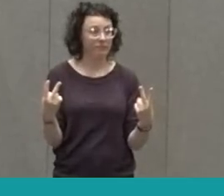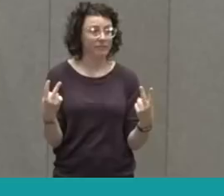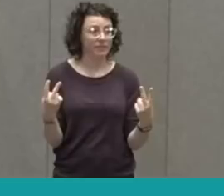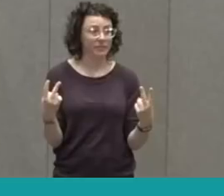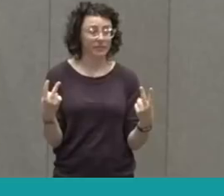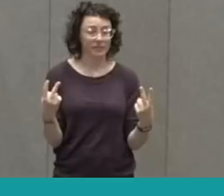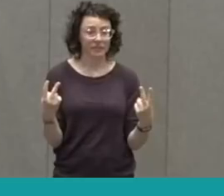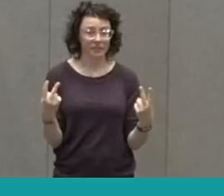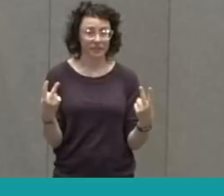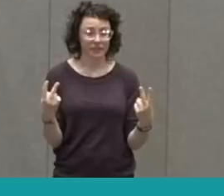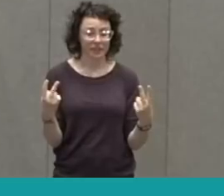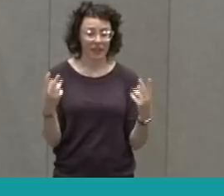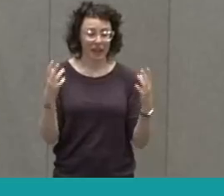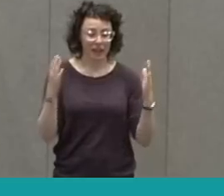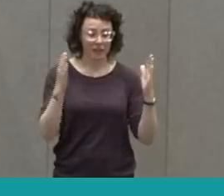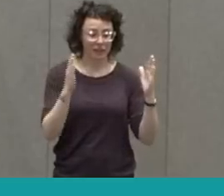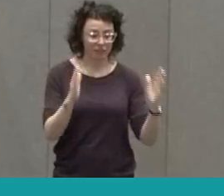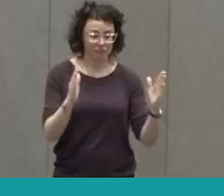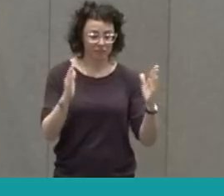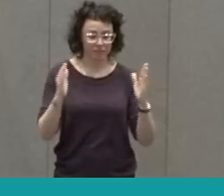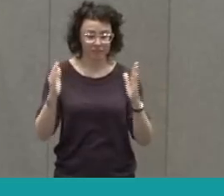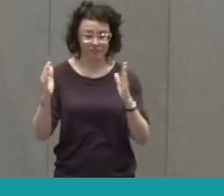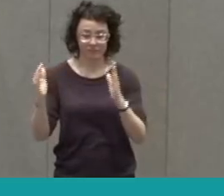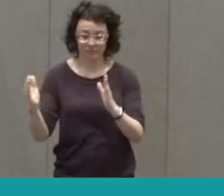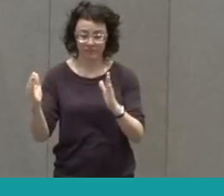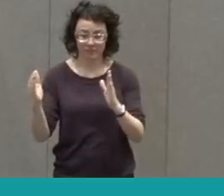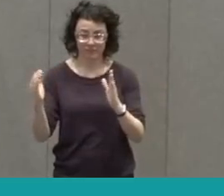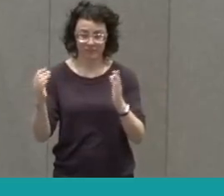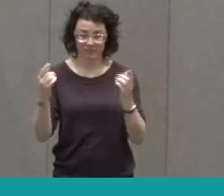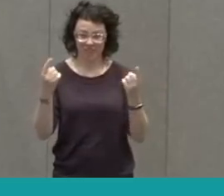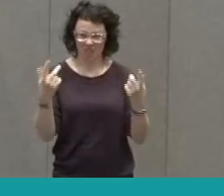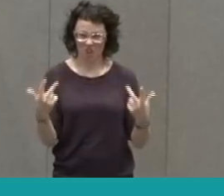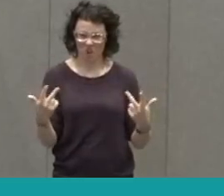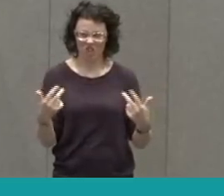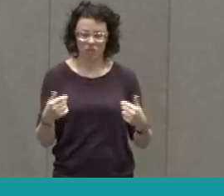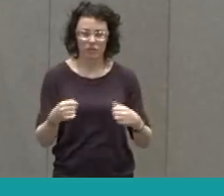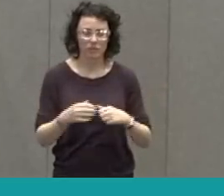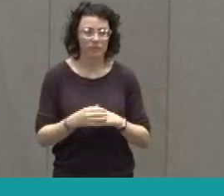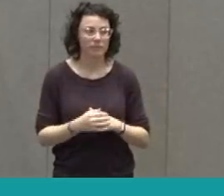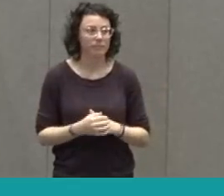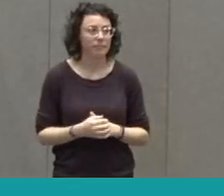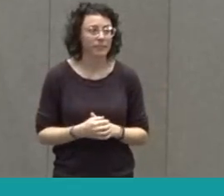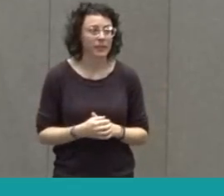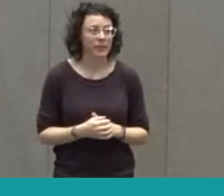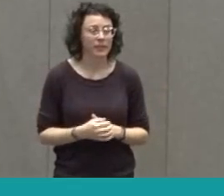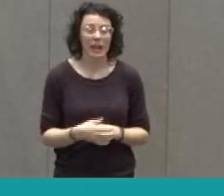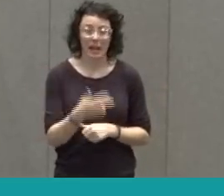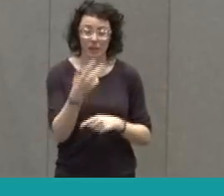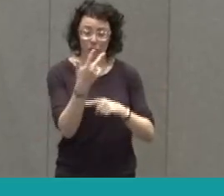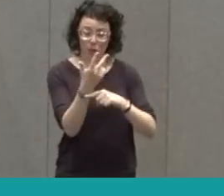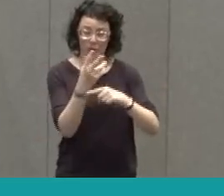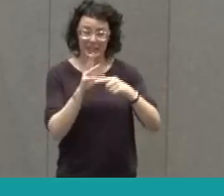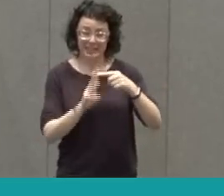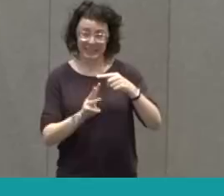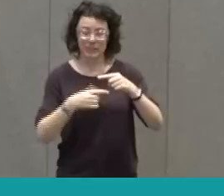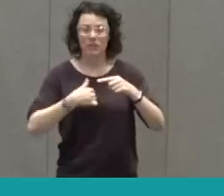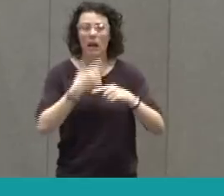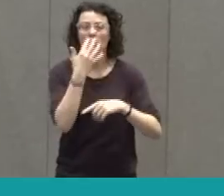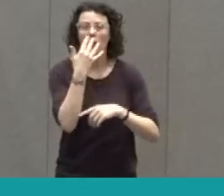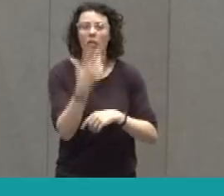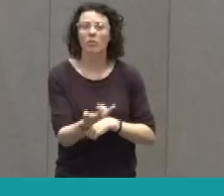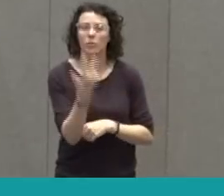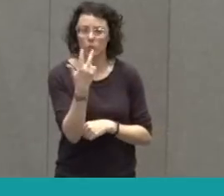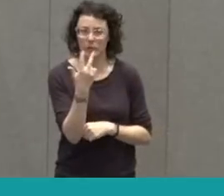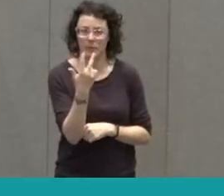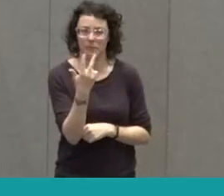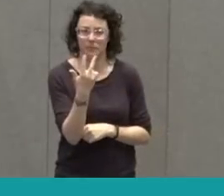and since it's 3/6, I'm going to color in 3 of them. So we can see with equivalent fractions, even though